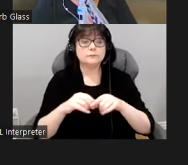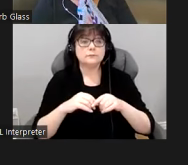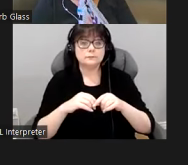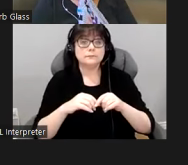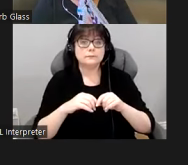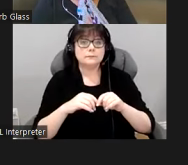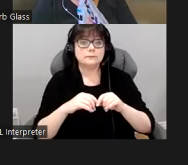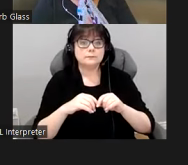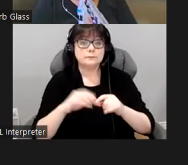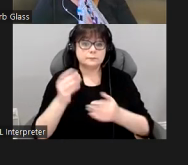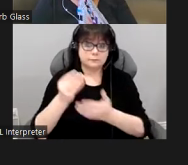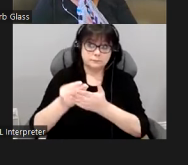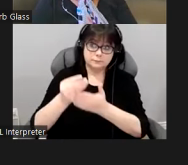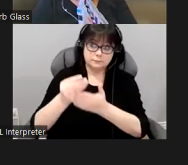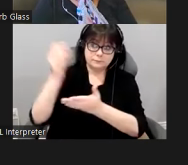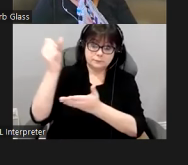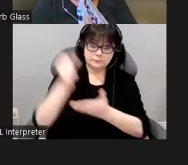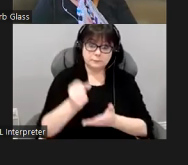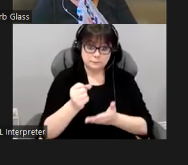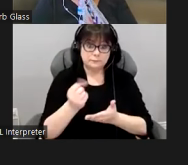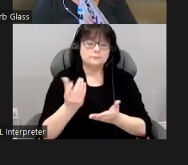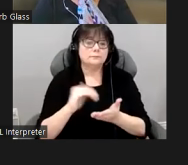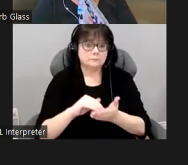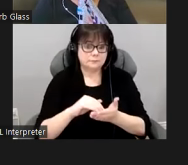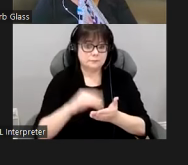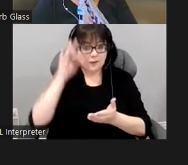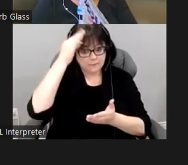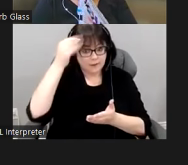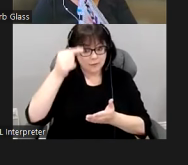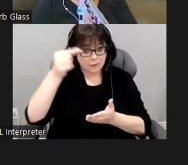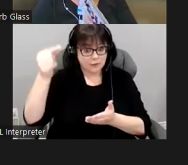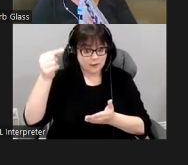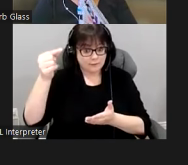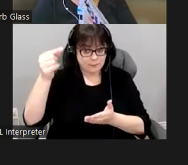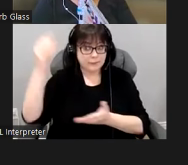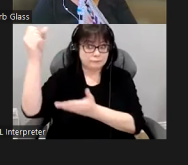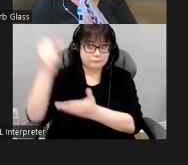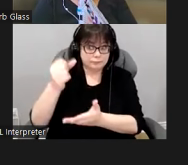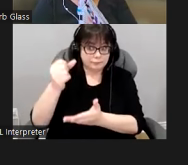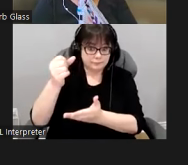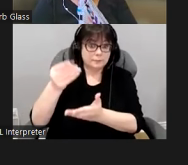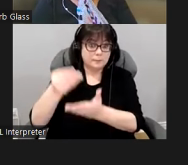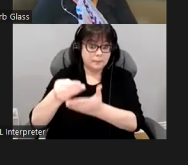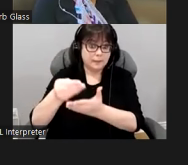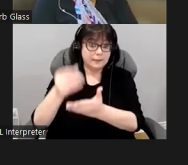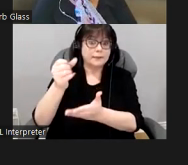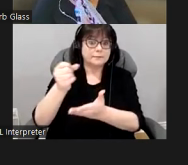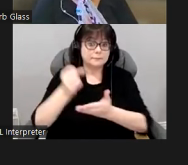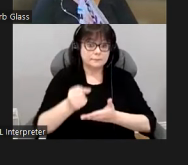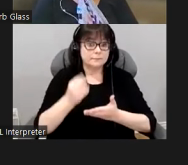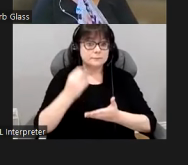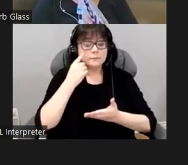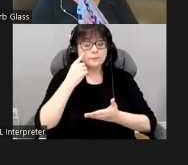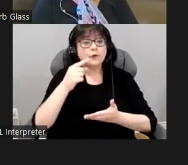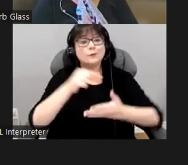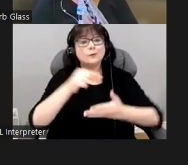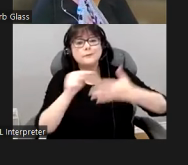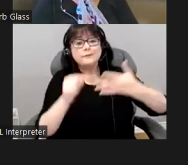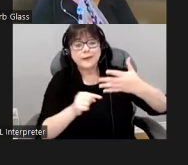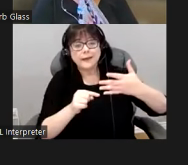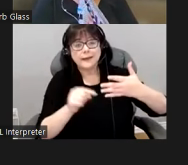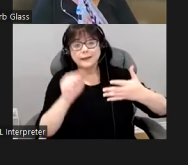been funded for through the federal government relates to the 5 themes or buckets, as we kind